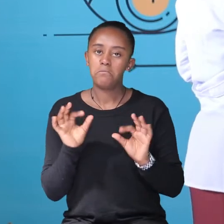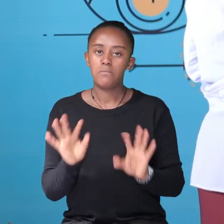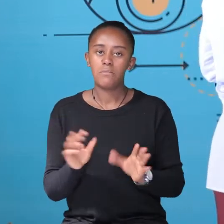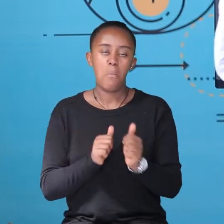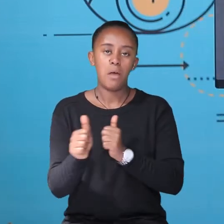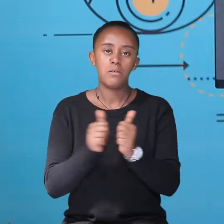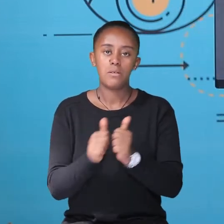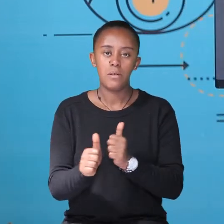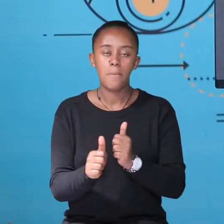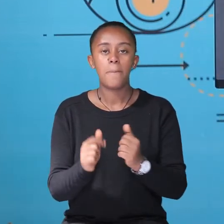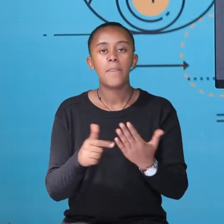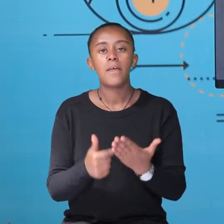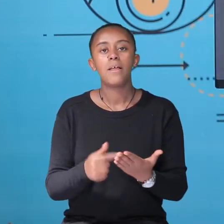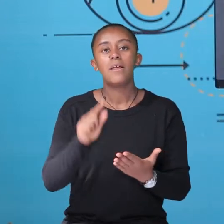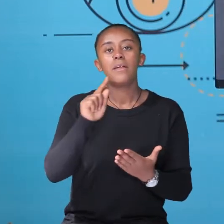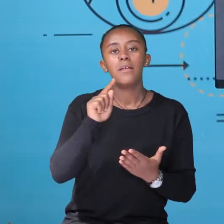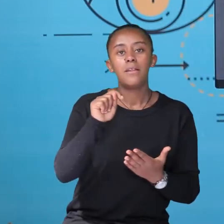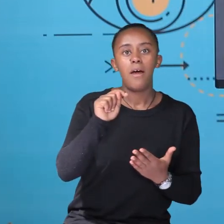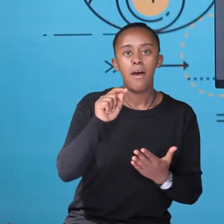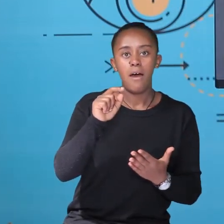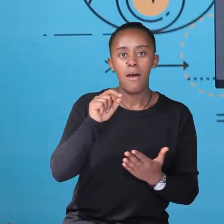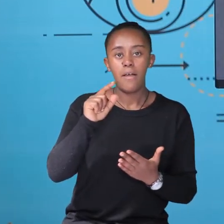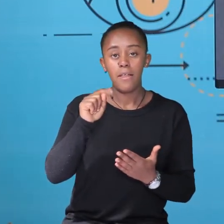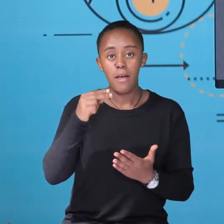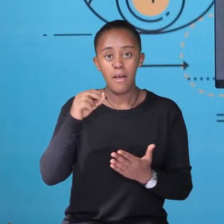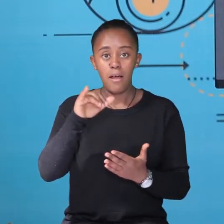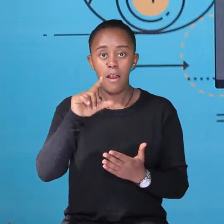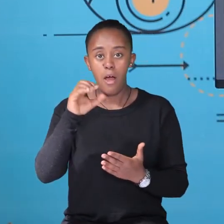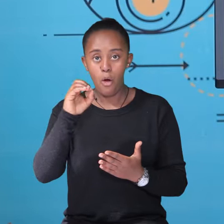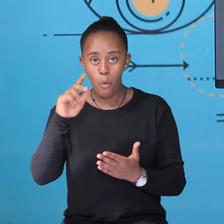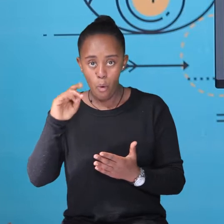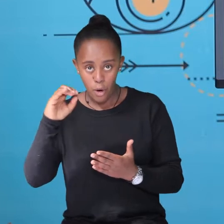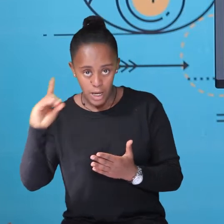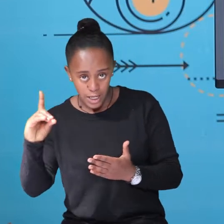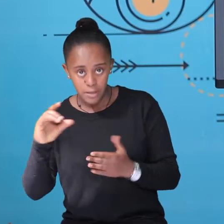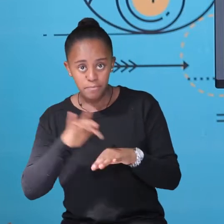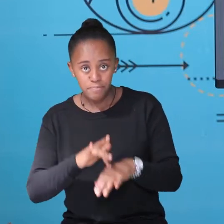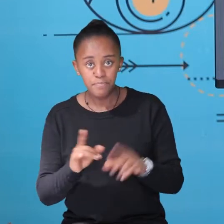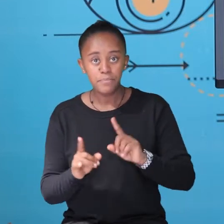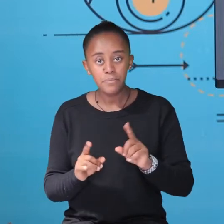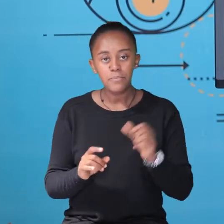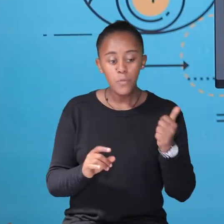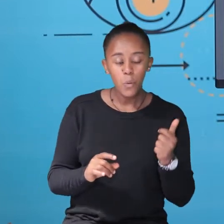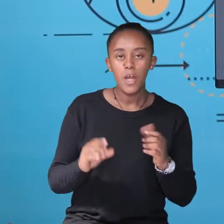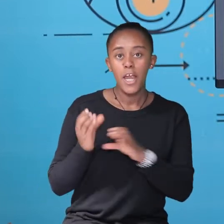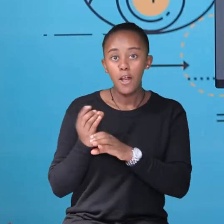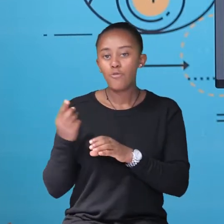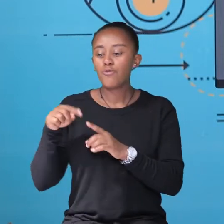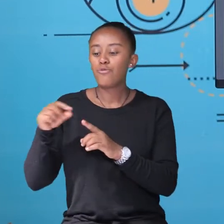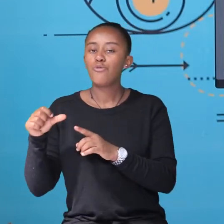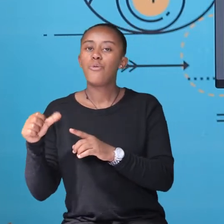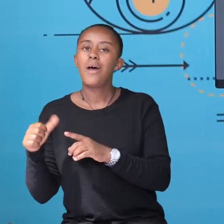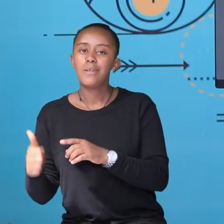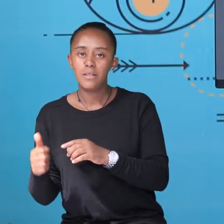here on thylakoid membrane, the electrons will pass from one carrier to the other and they will pass to the